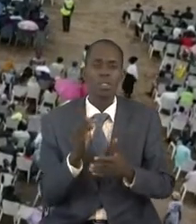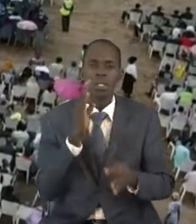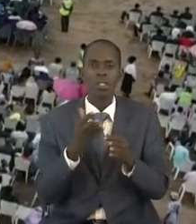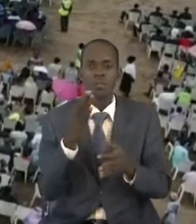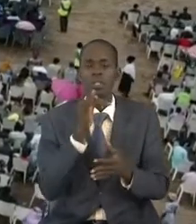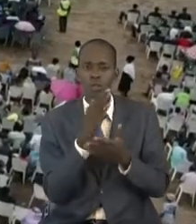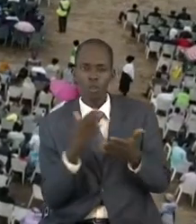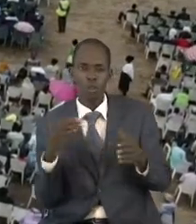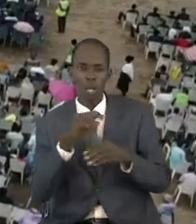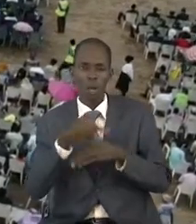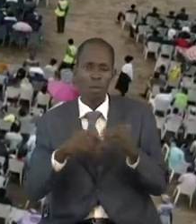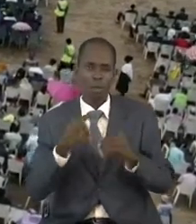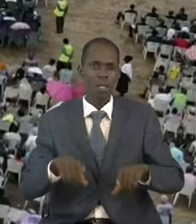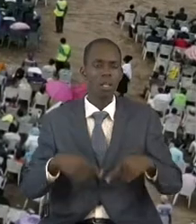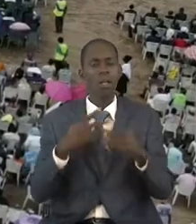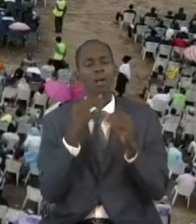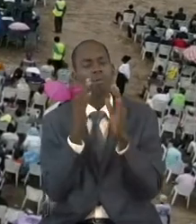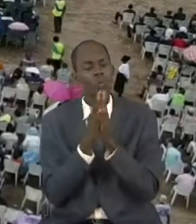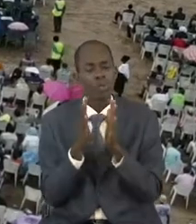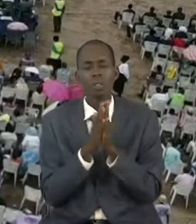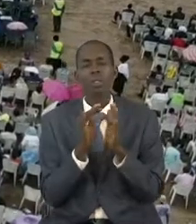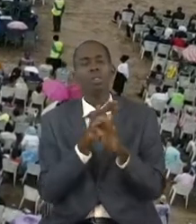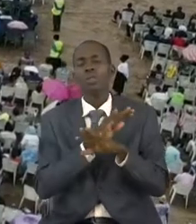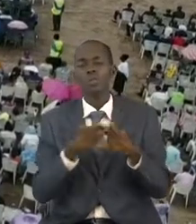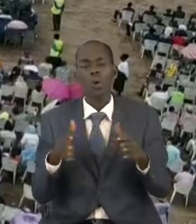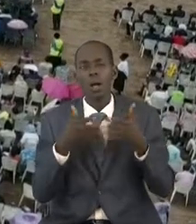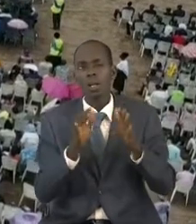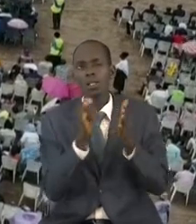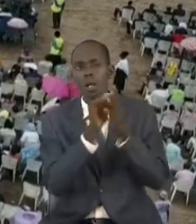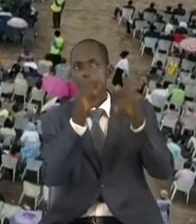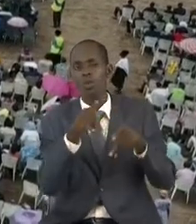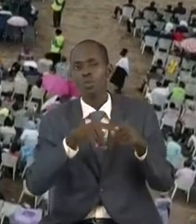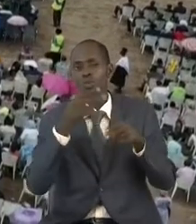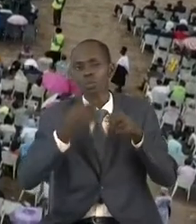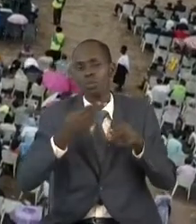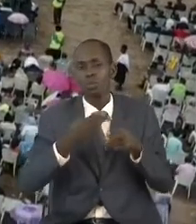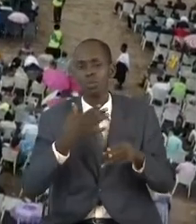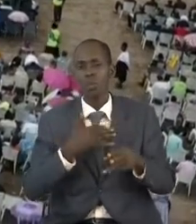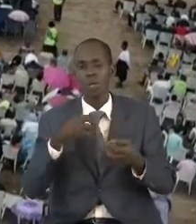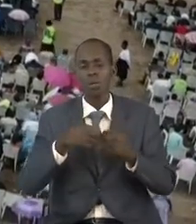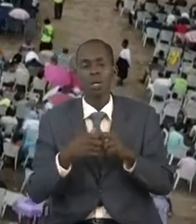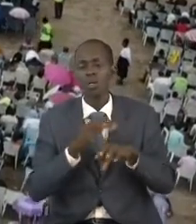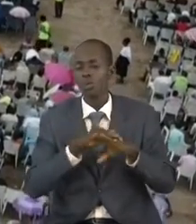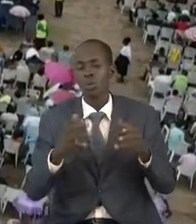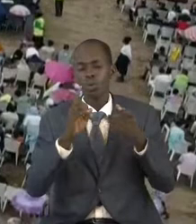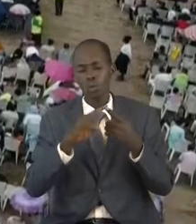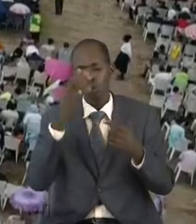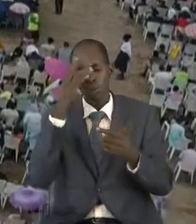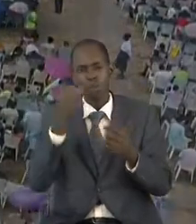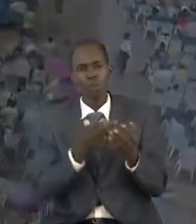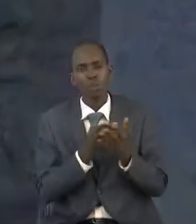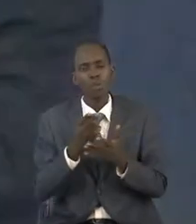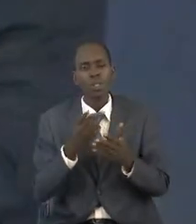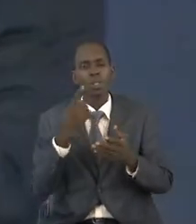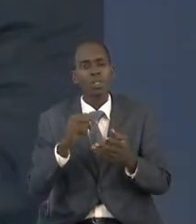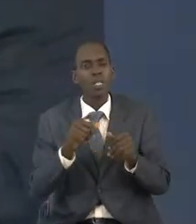they're praying, oh God, don't let him mention that area. I don't want to know the truth about that area. Area of my family